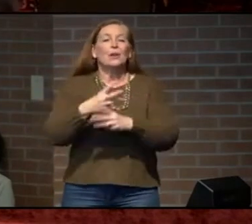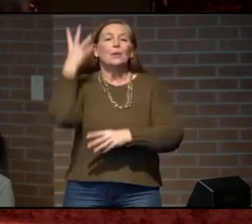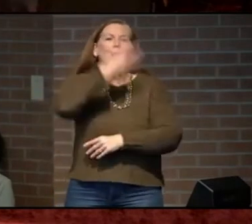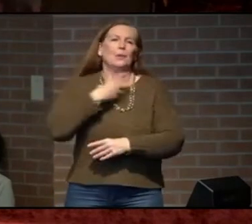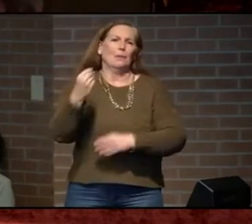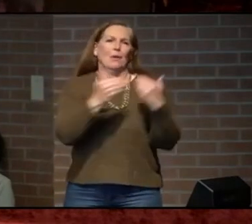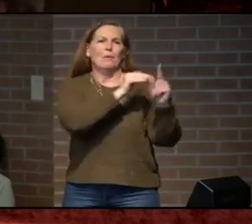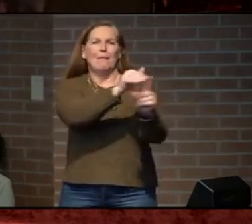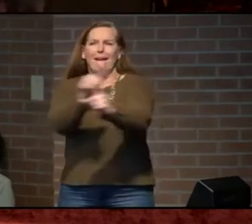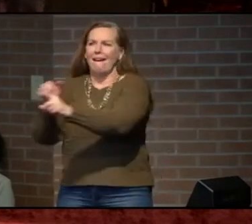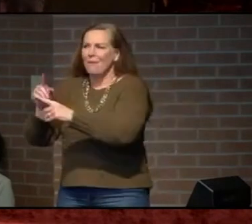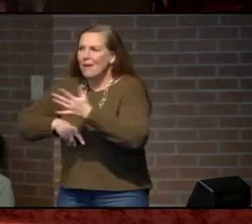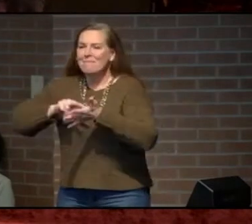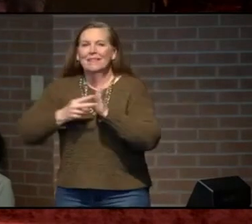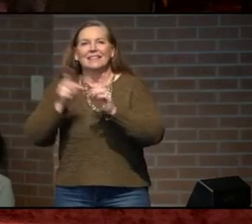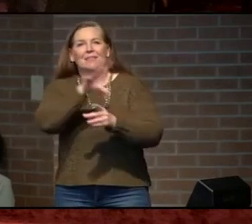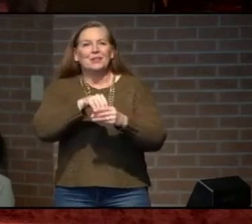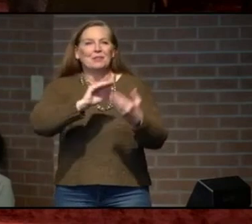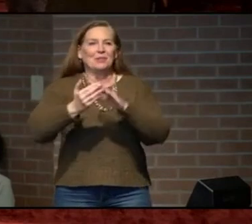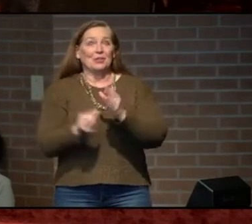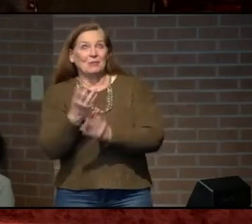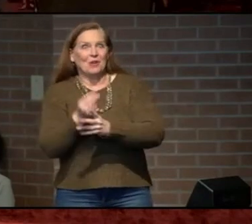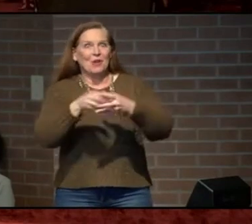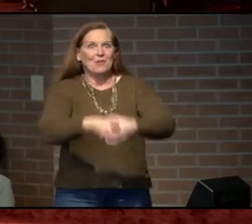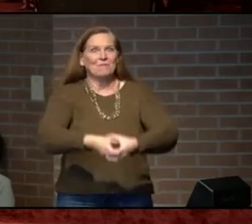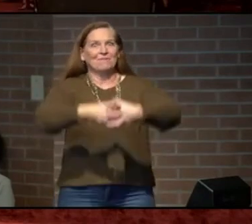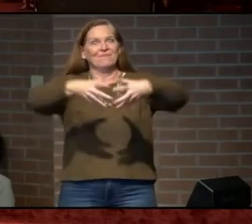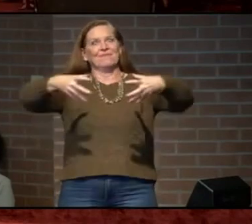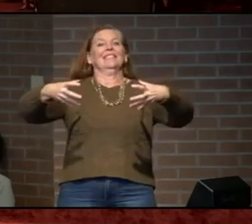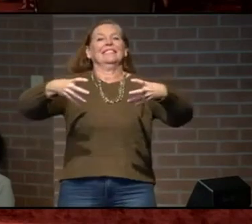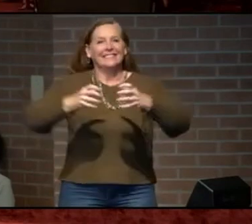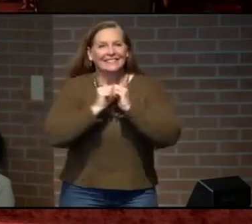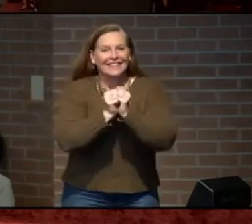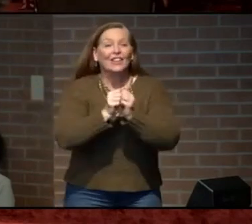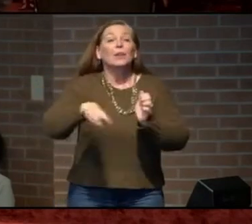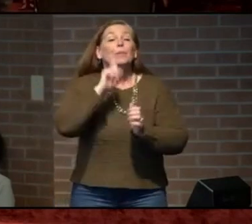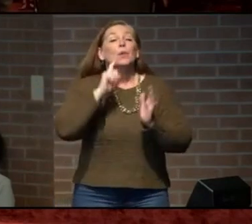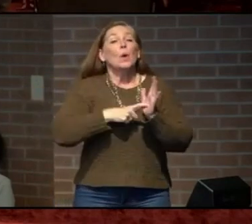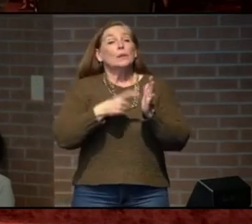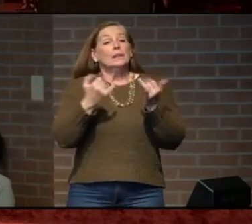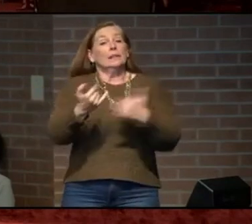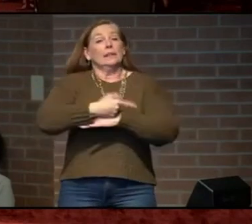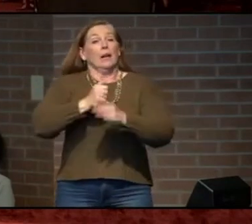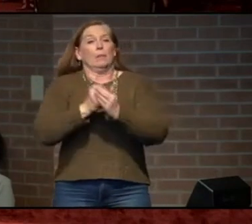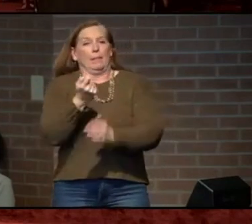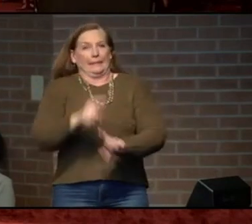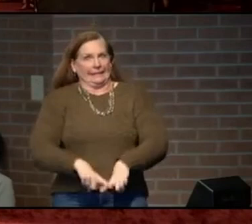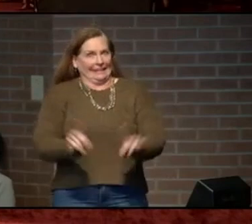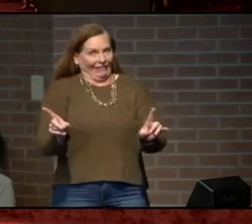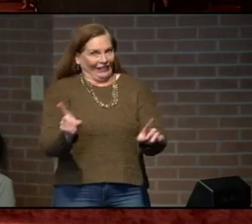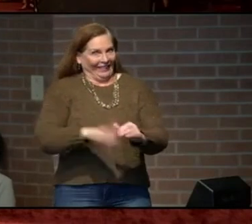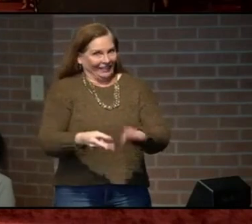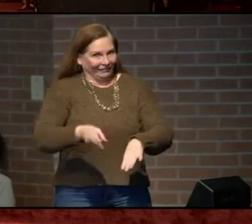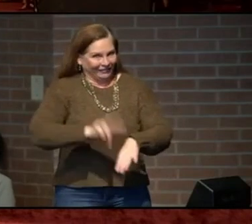to be in community, to grow together. You're going to notice today's worship is a little bit different than usual. It's another way that expresses